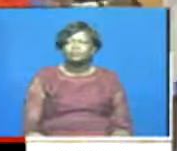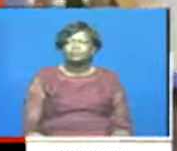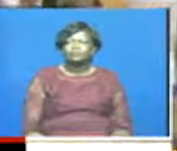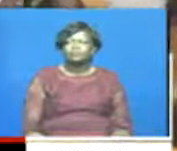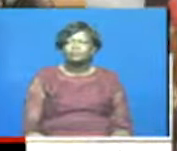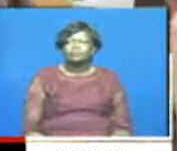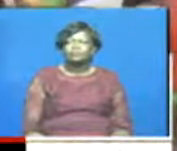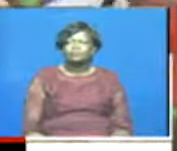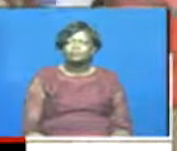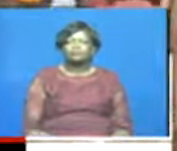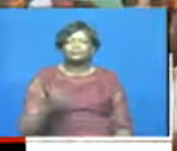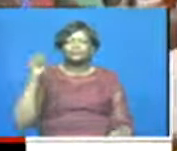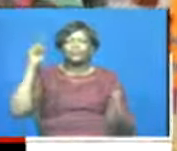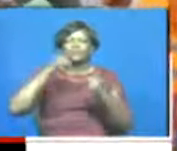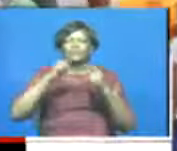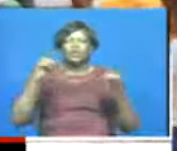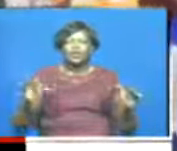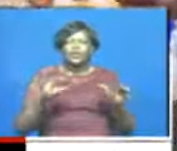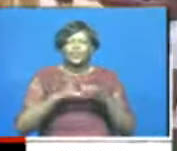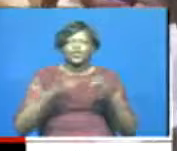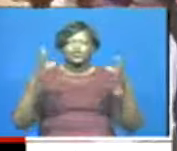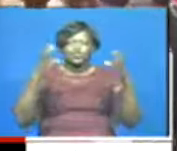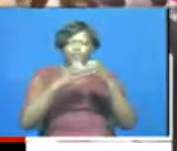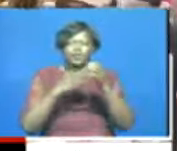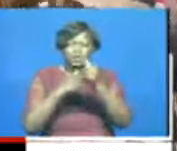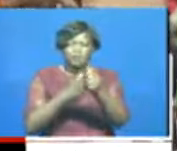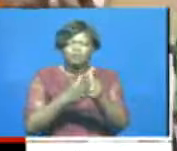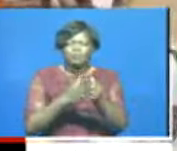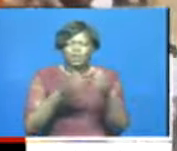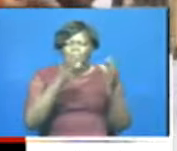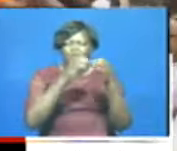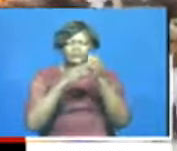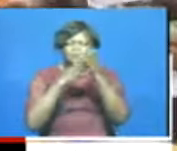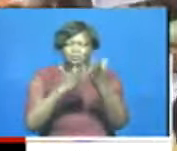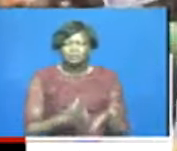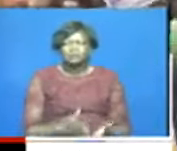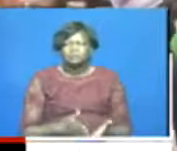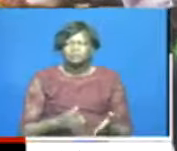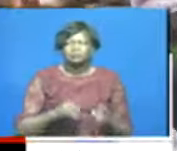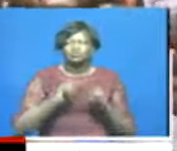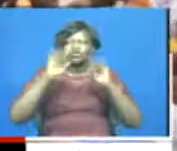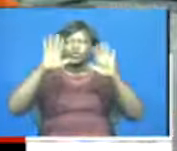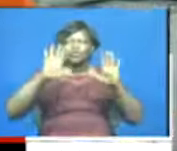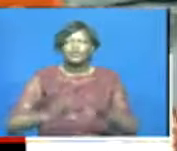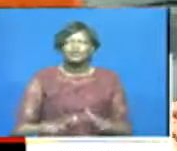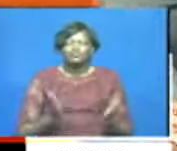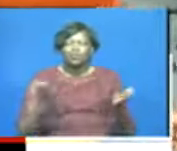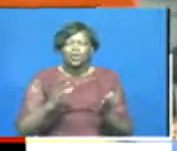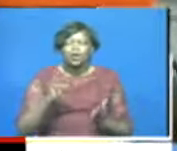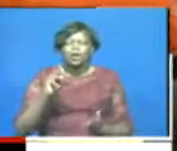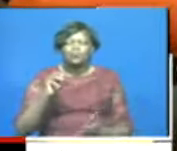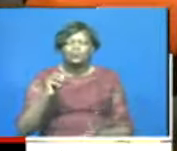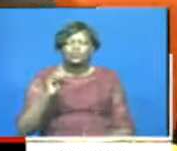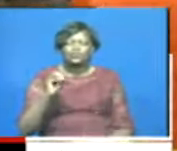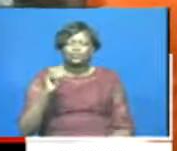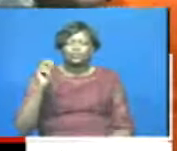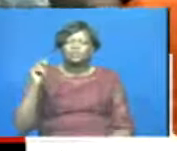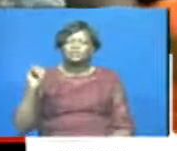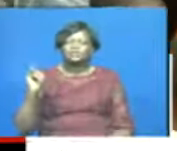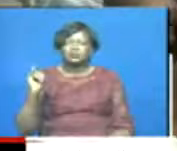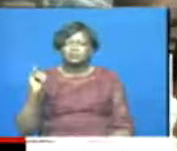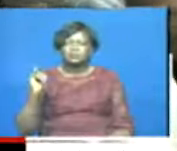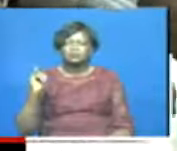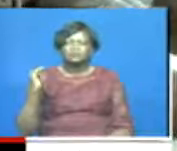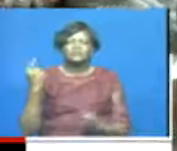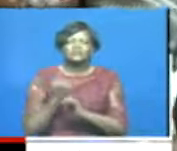The Azimio la Umoja Brigade led by party leader Raila Odinga took campaigns to Mtito Andei, Machinery,